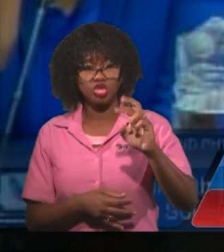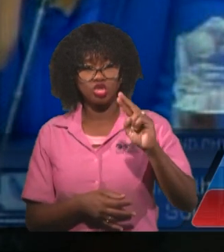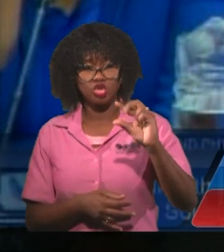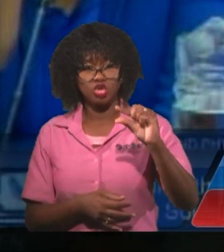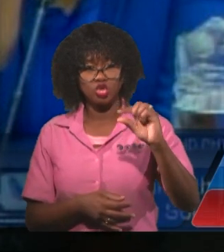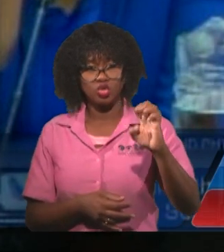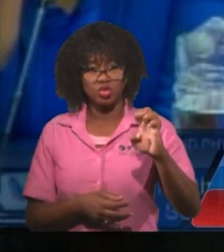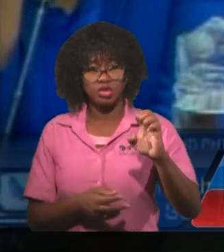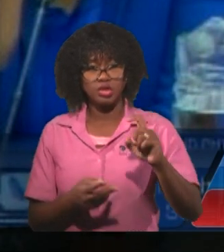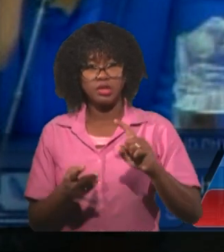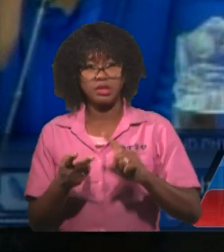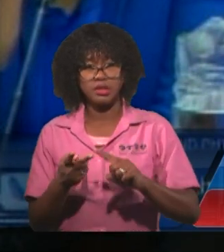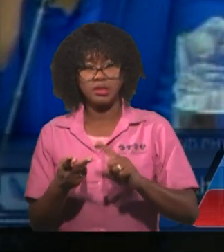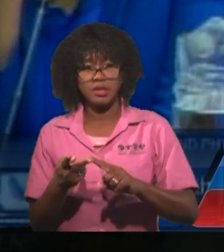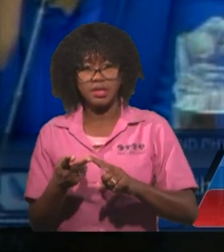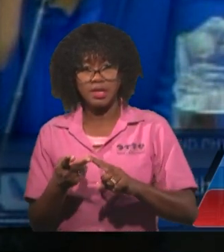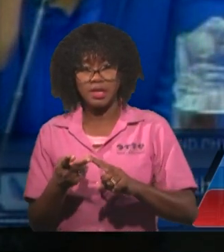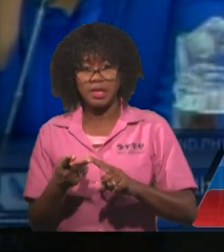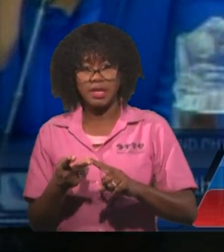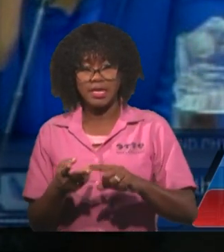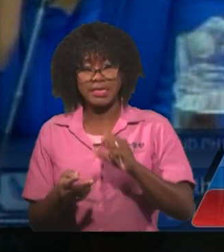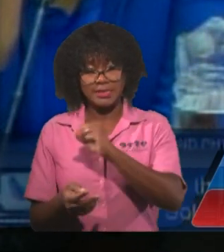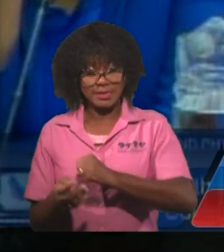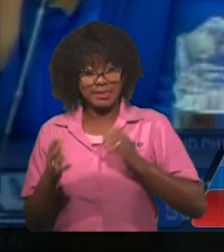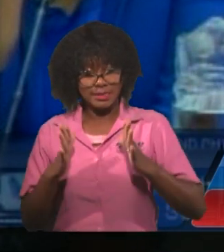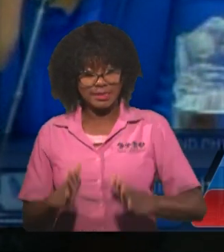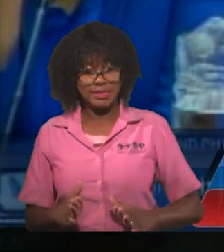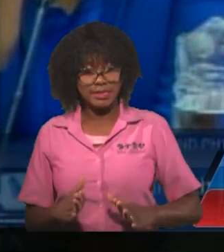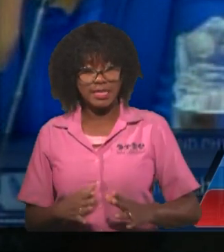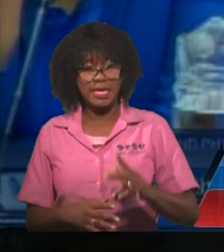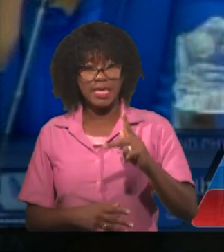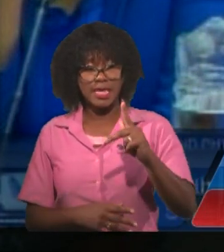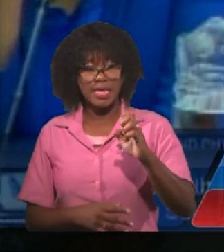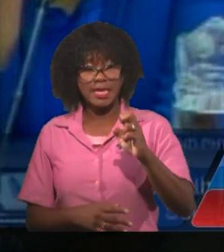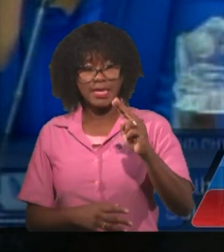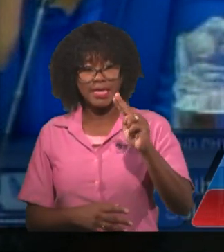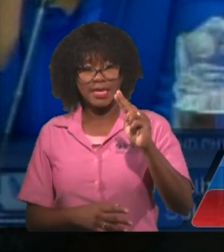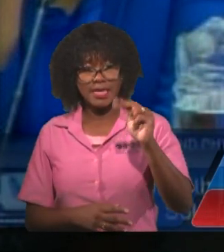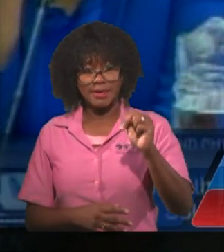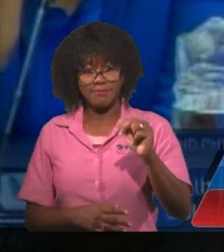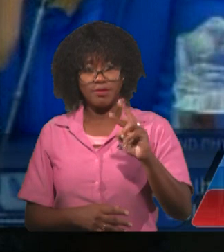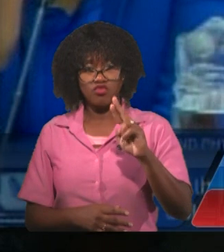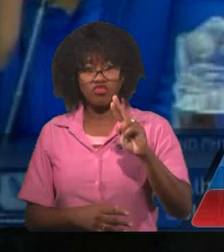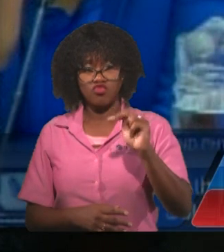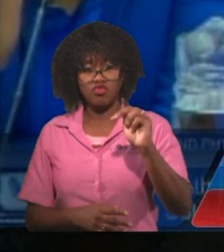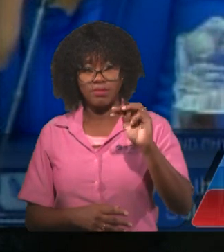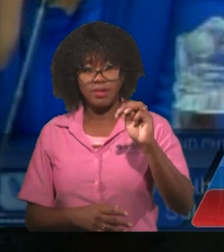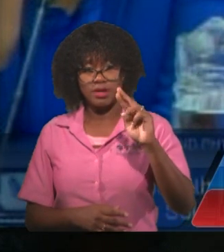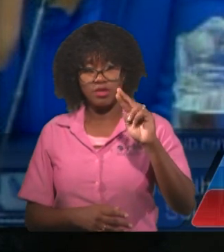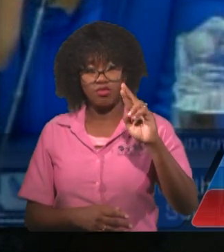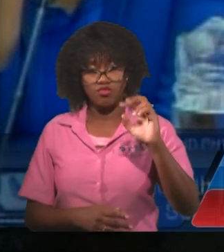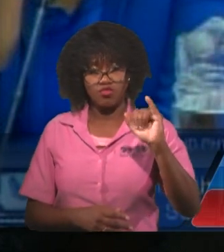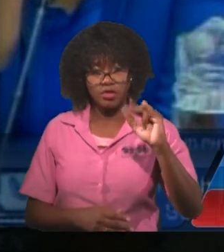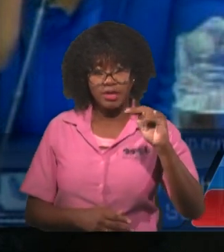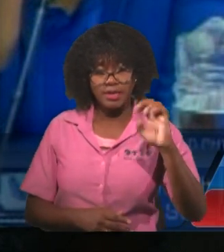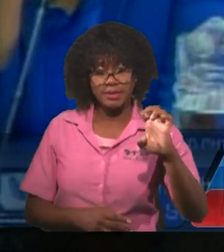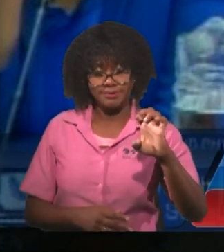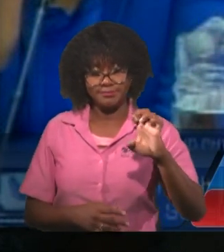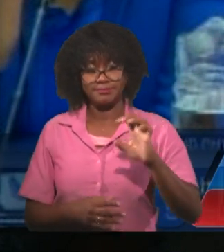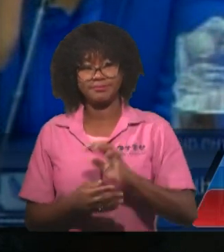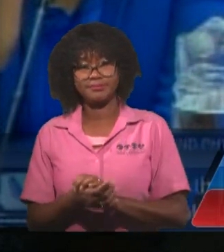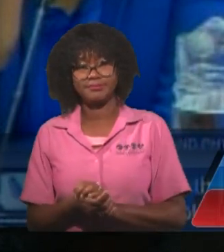of Public Utilities. Senator the Honorable Kevin Ramnarayan, Minister of Energy and Energy